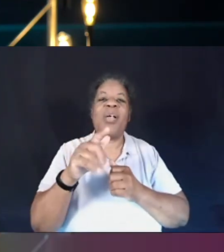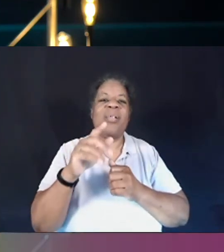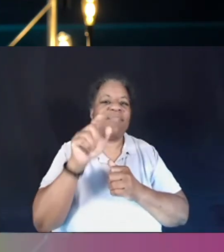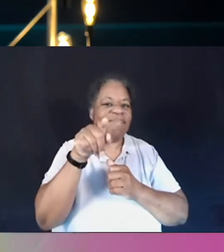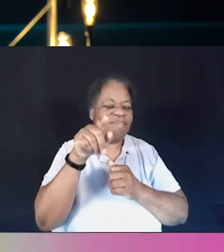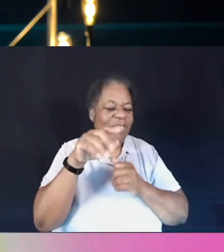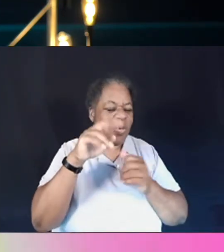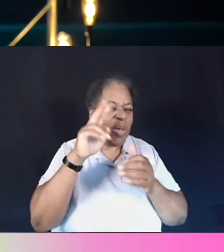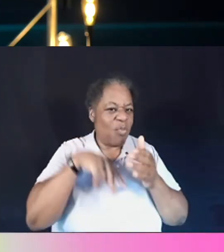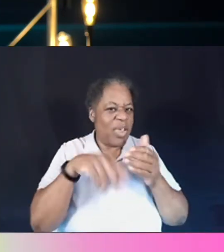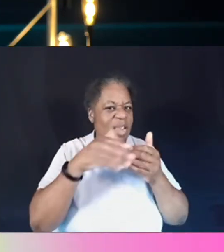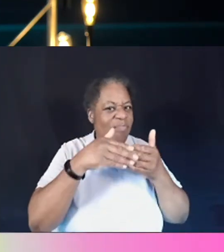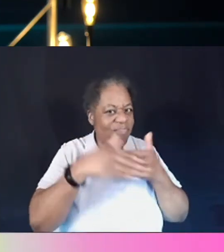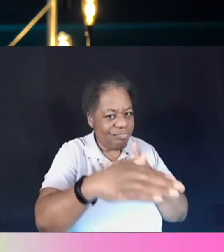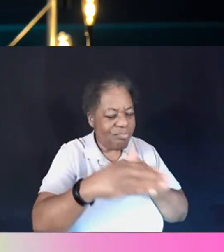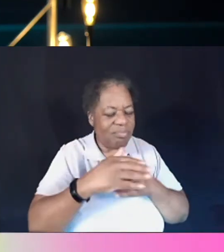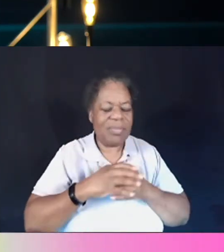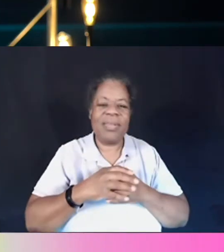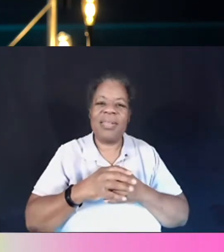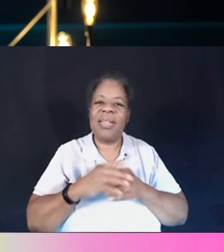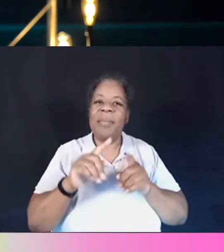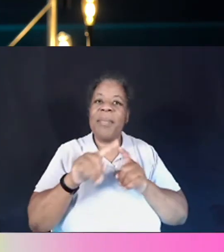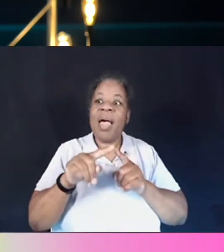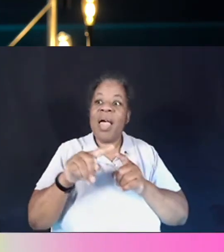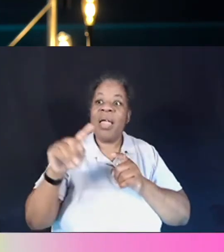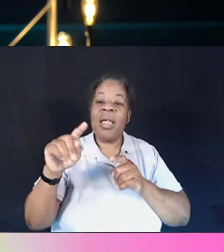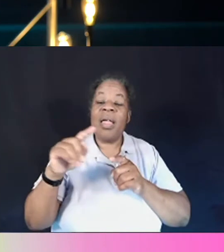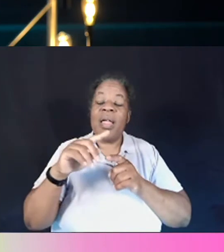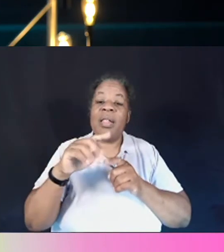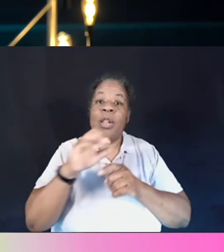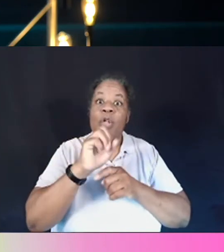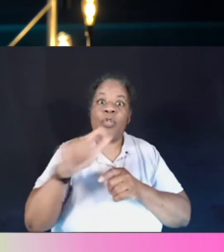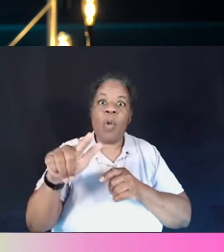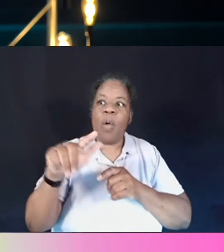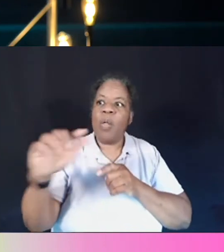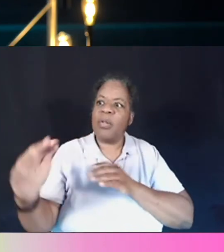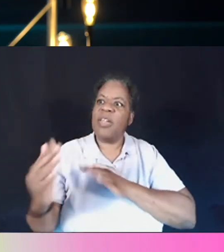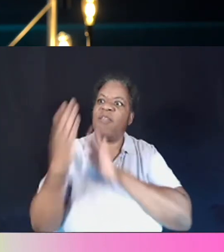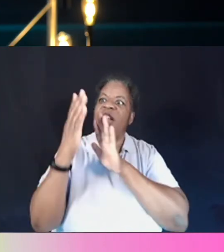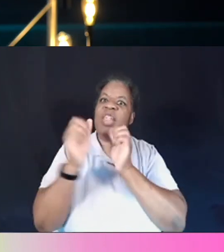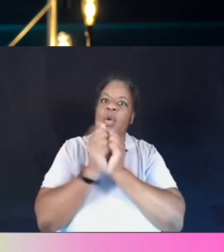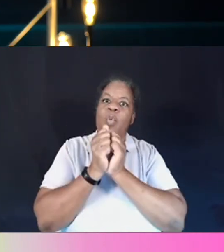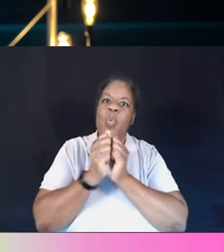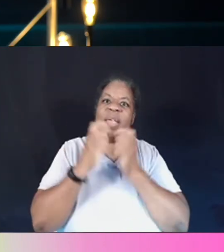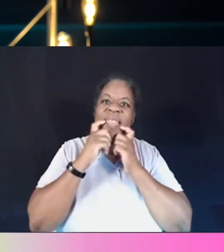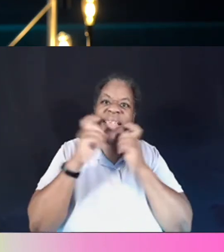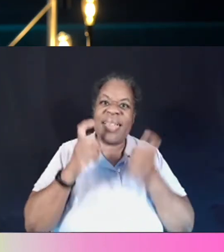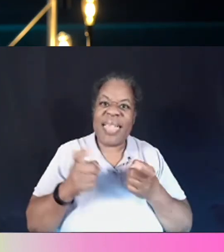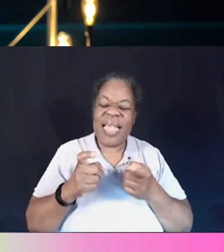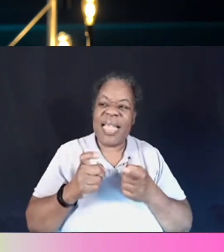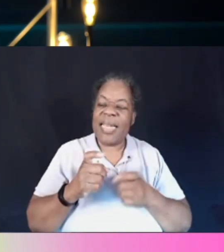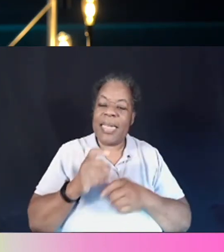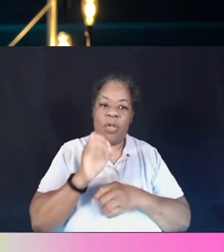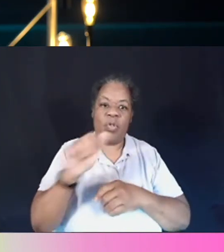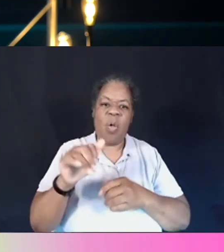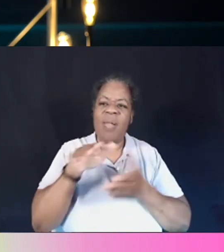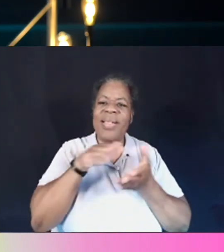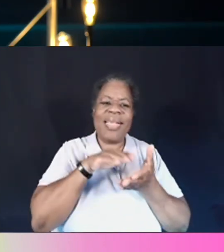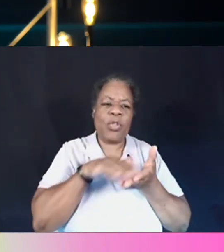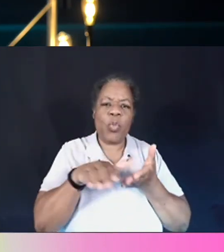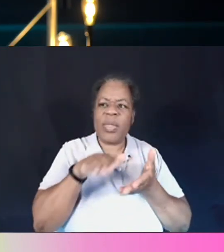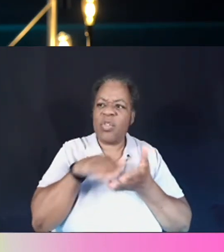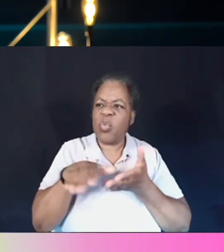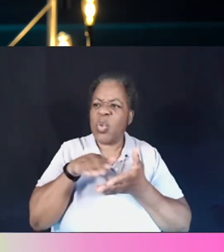short, when confronted with sin, Saul made excuses. He refused to